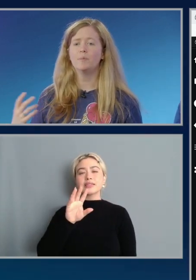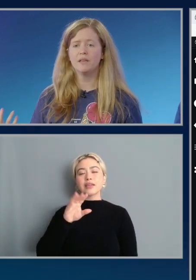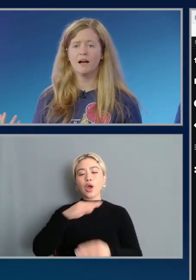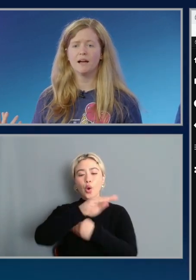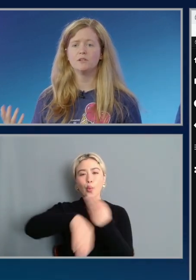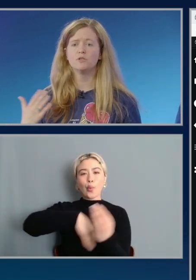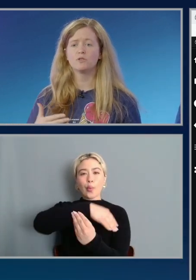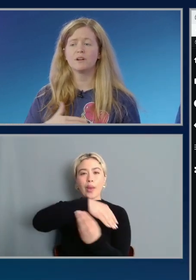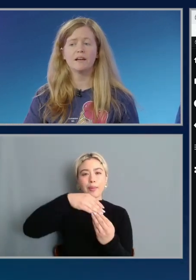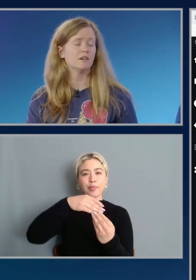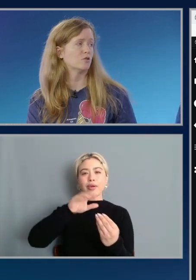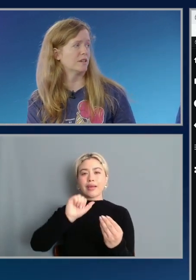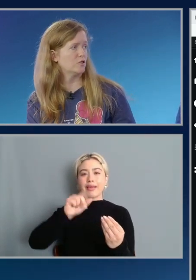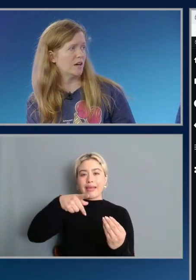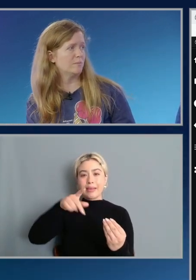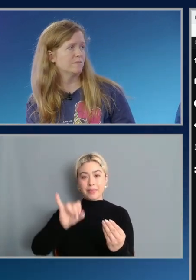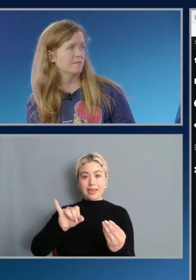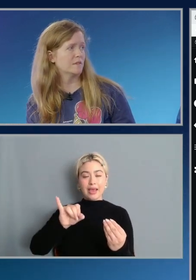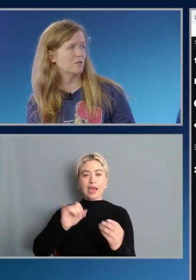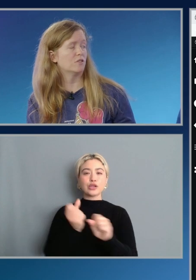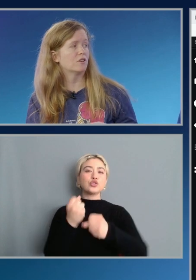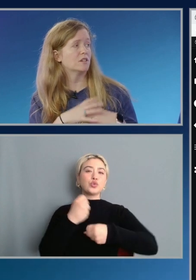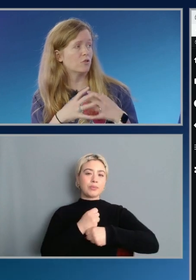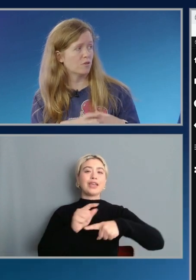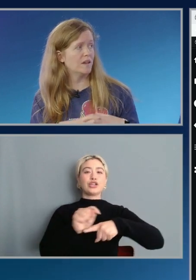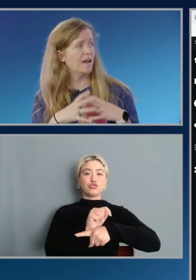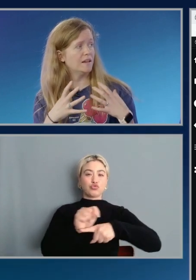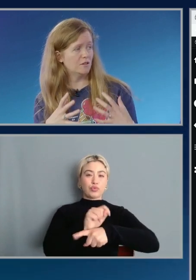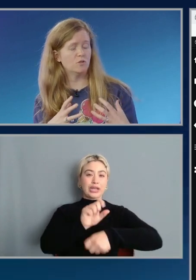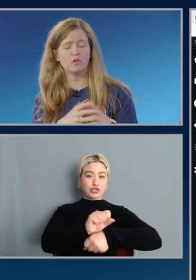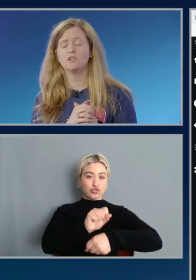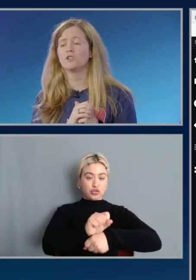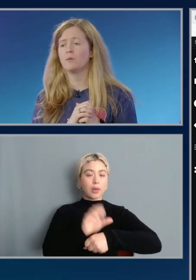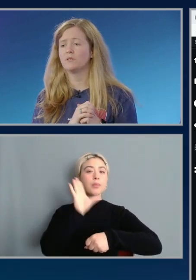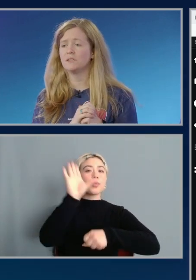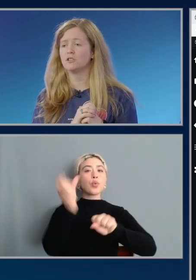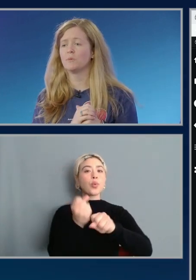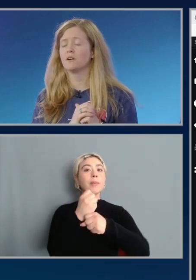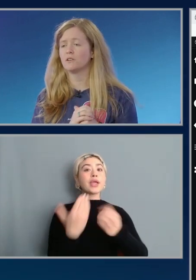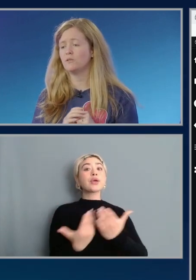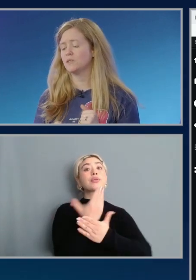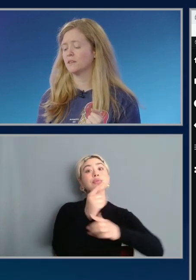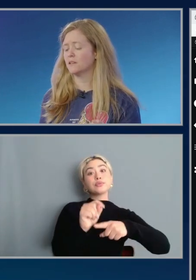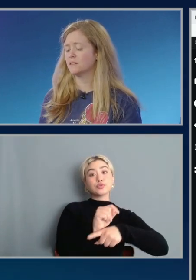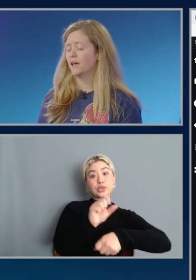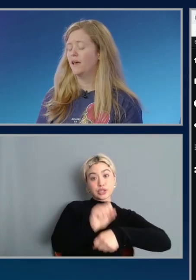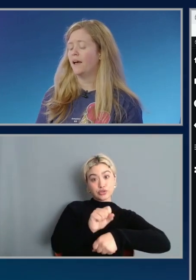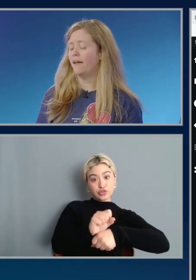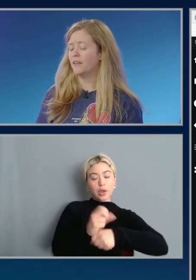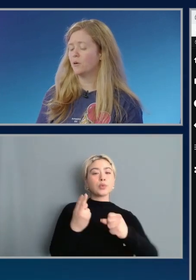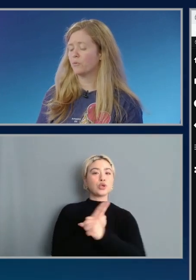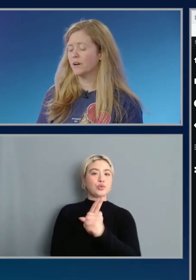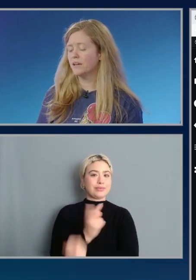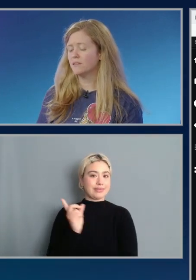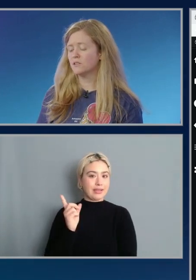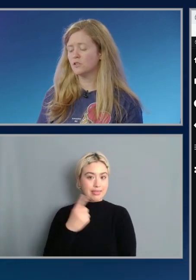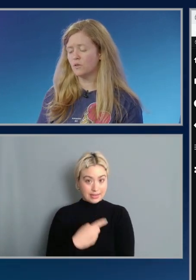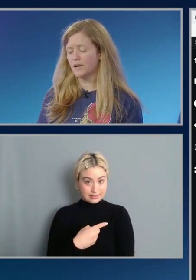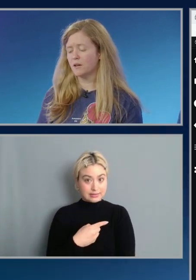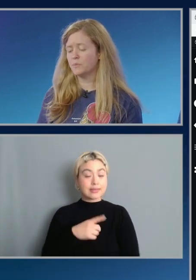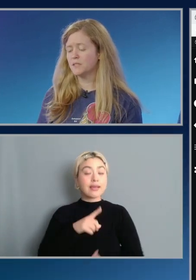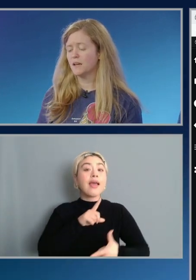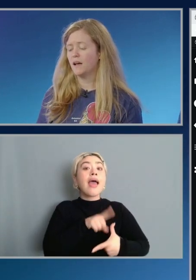the API to create a training job. So you're going to create a new training job on SageMaker using this. And then I'm bringing